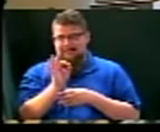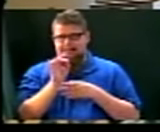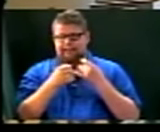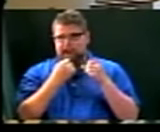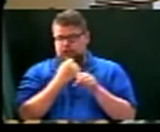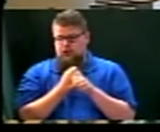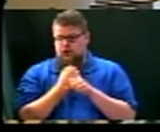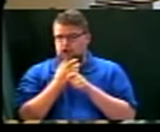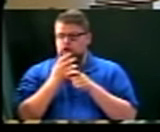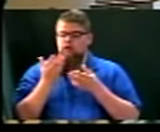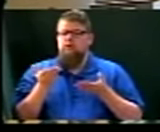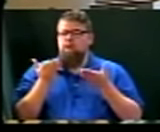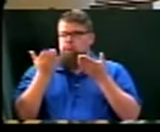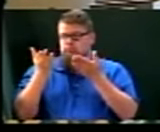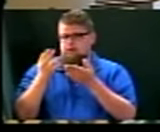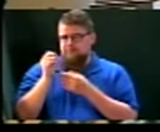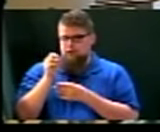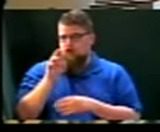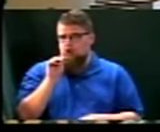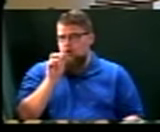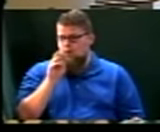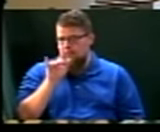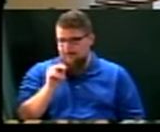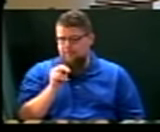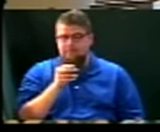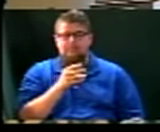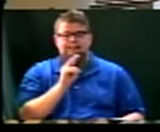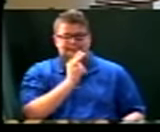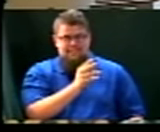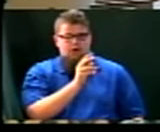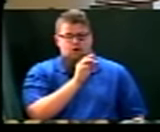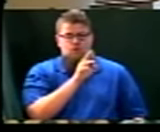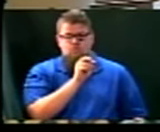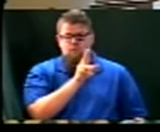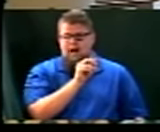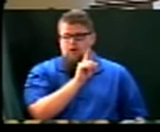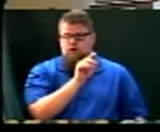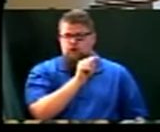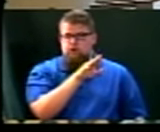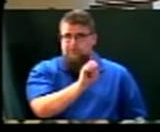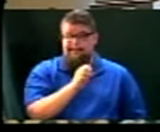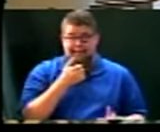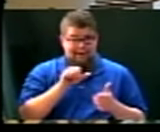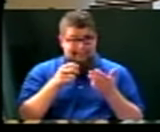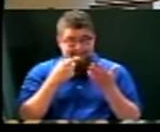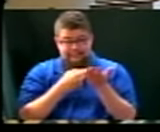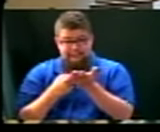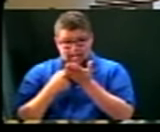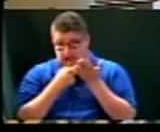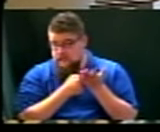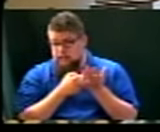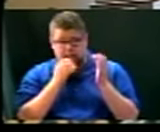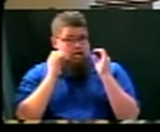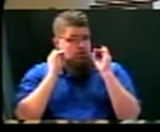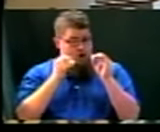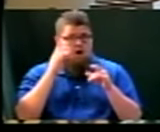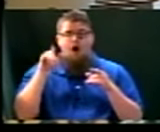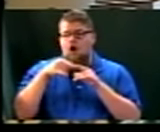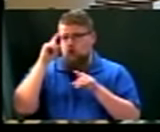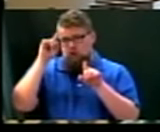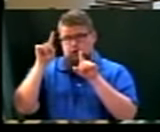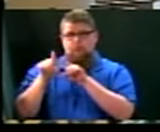Motion by Mr. Norman. Yes. Second by Ms. Roundtree. Any discussion? Okay, all in favor say